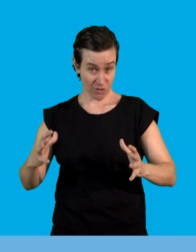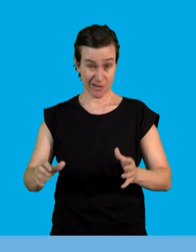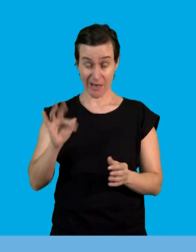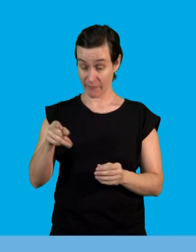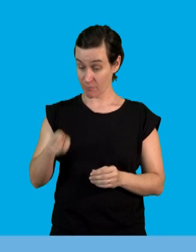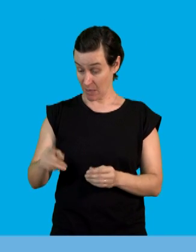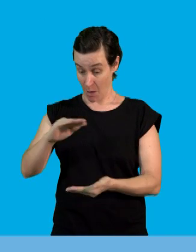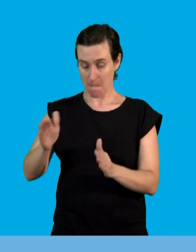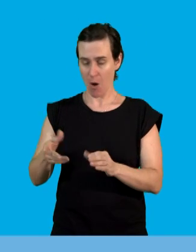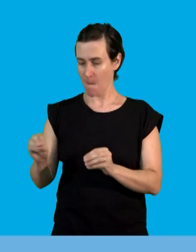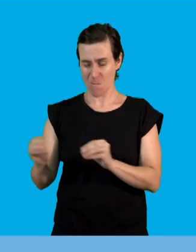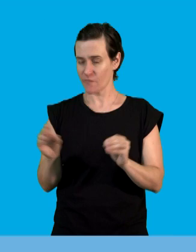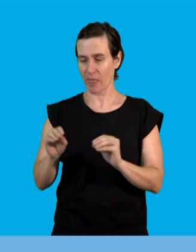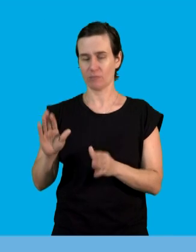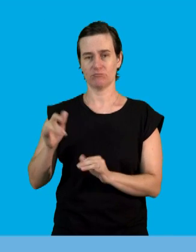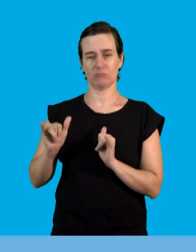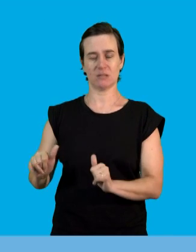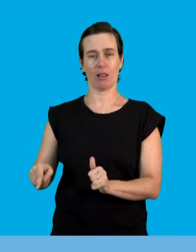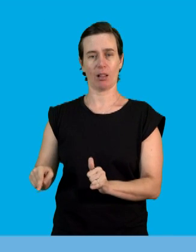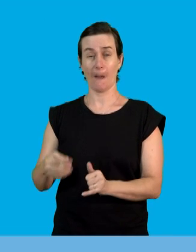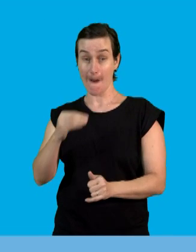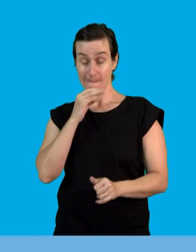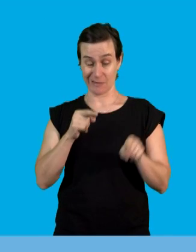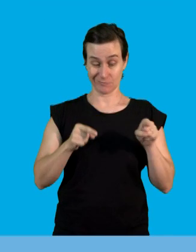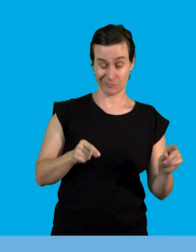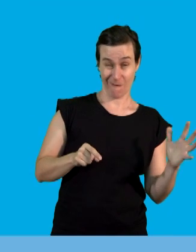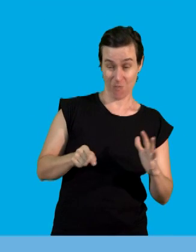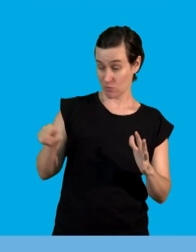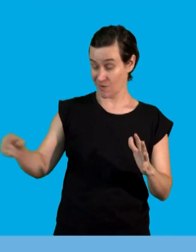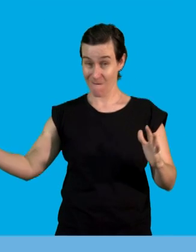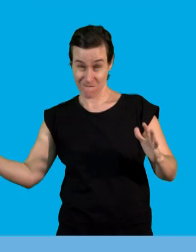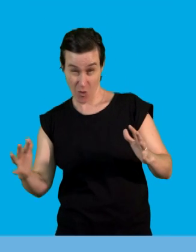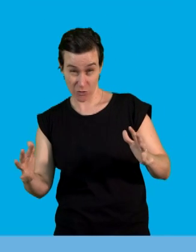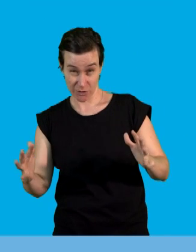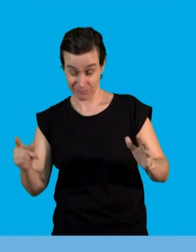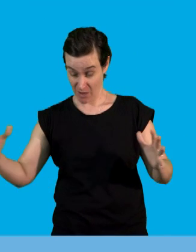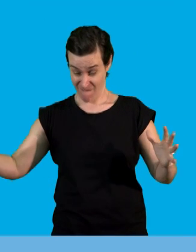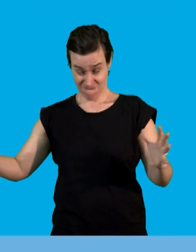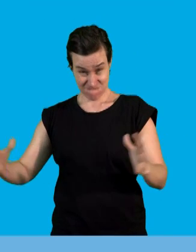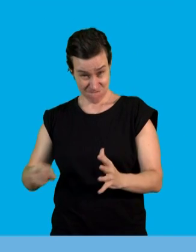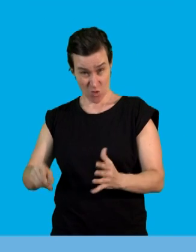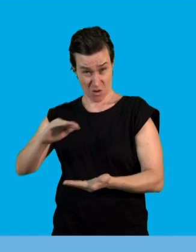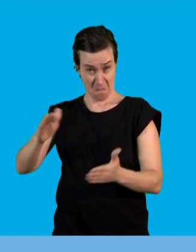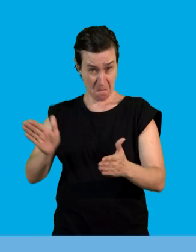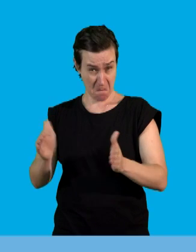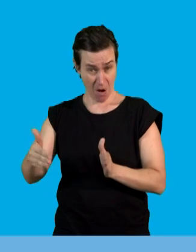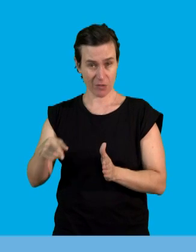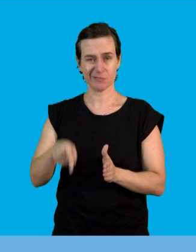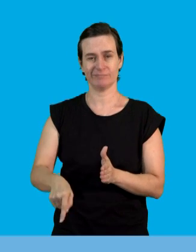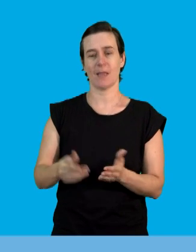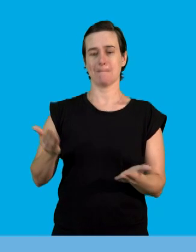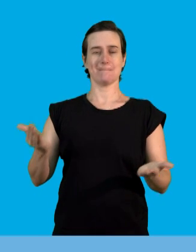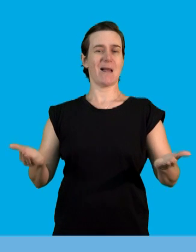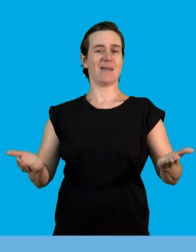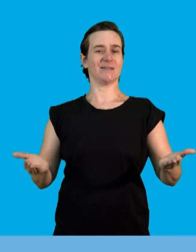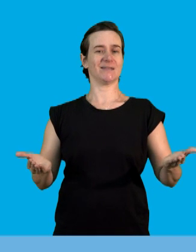object, if it doesn't move, that then means that the two forces that are applied onto this object, they are going